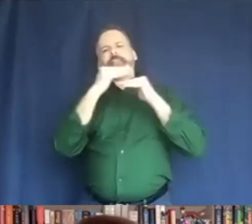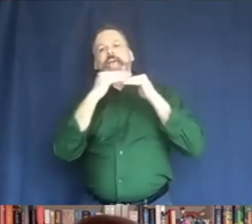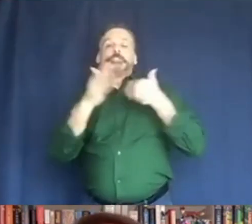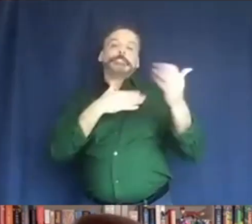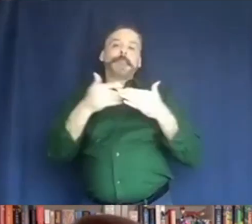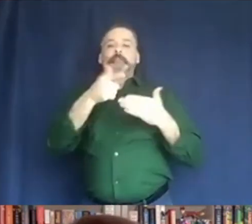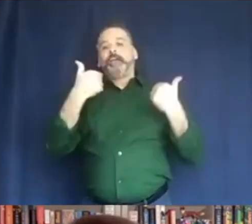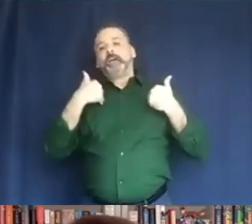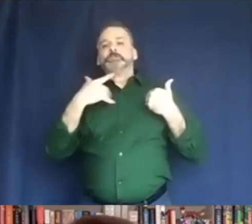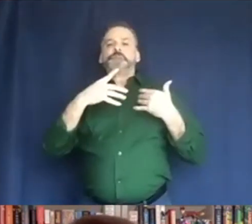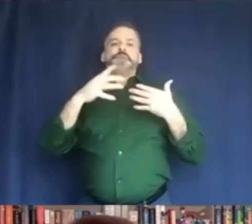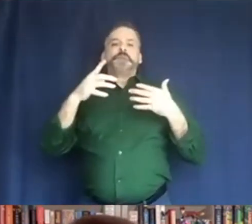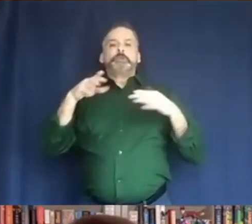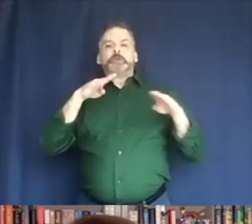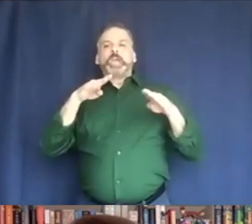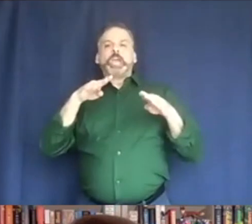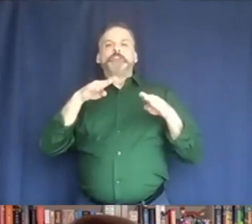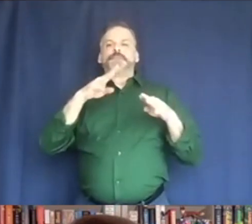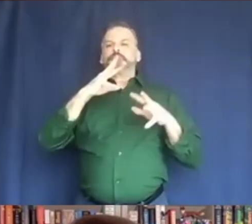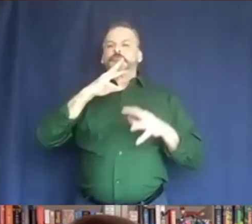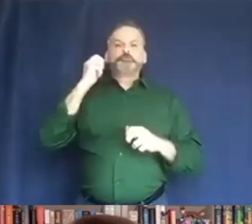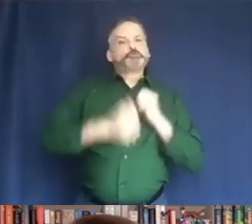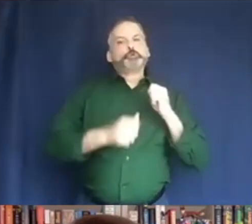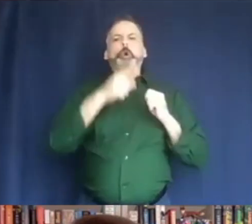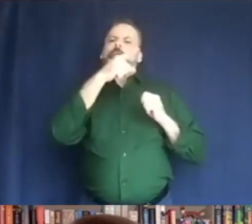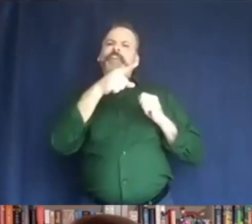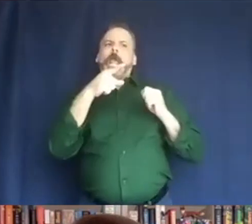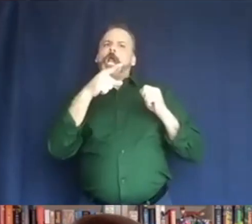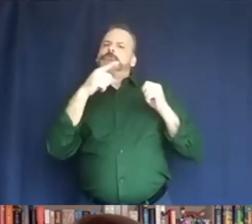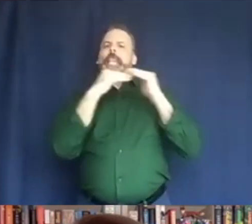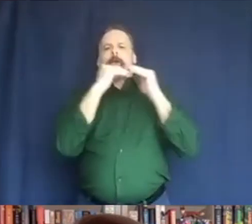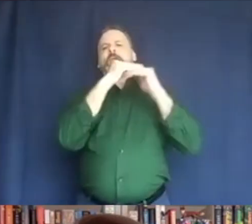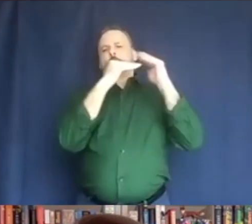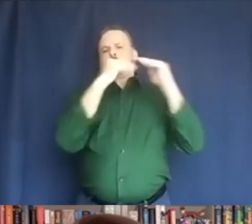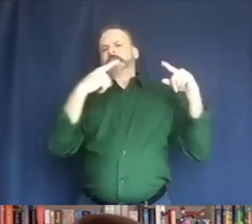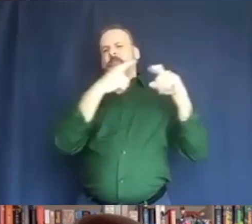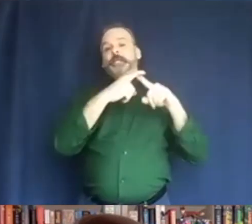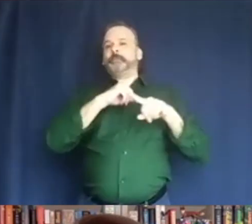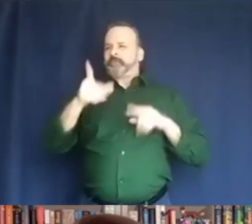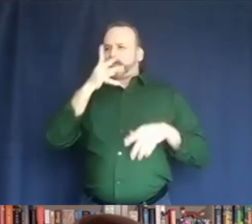reasons behind them. But the women gods didn't get as much of a,